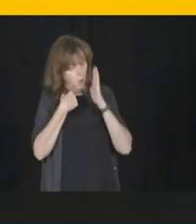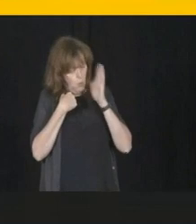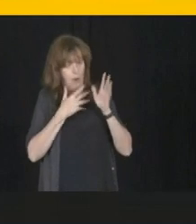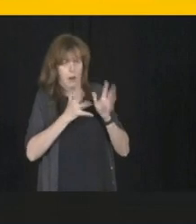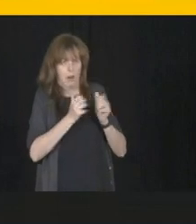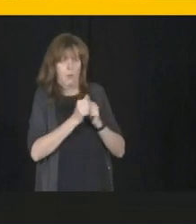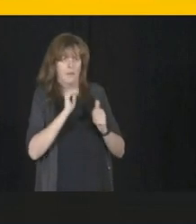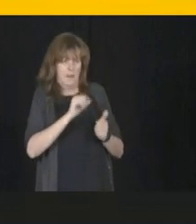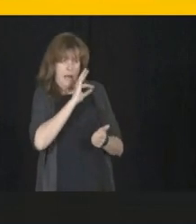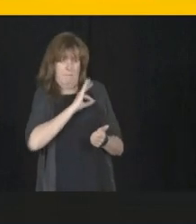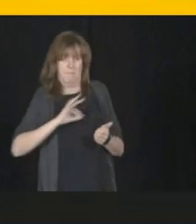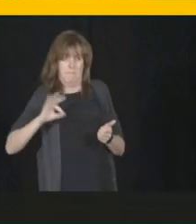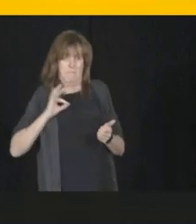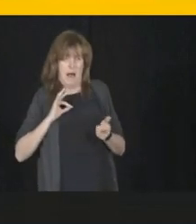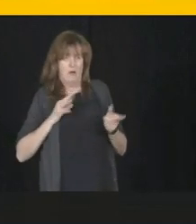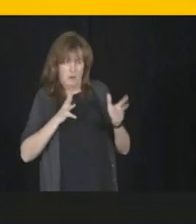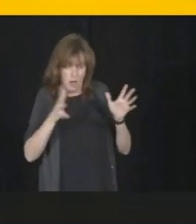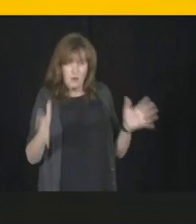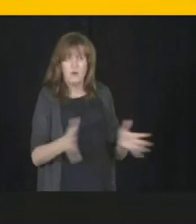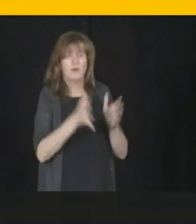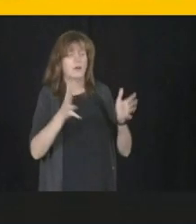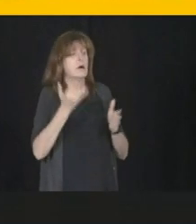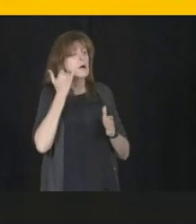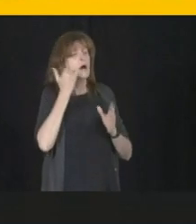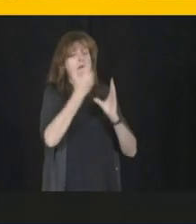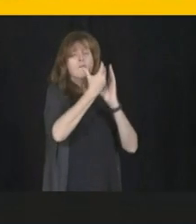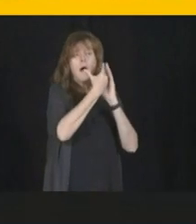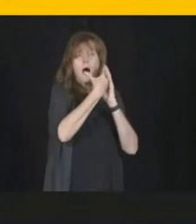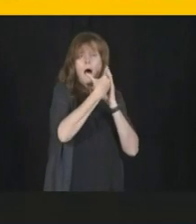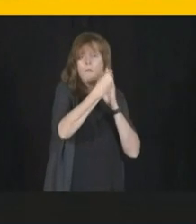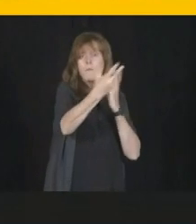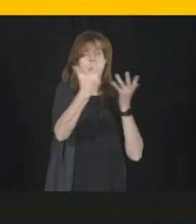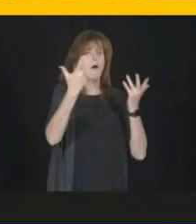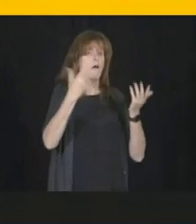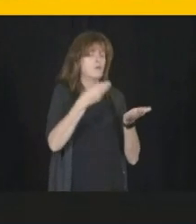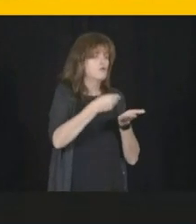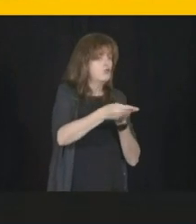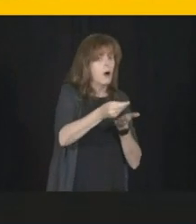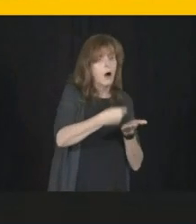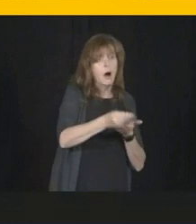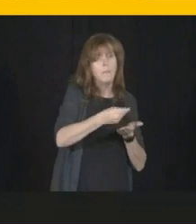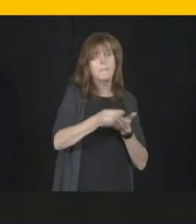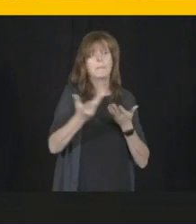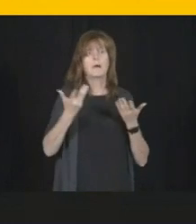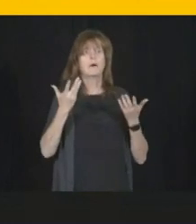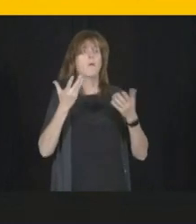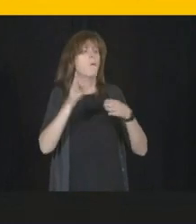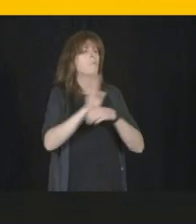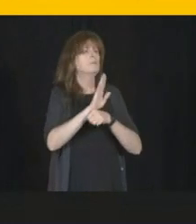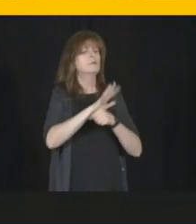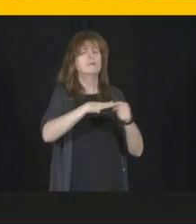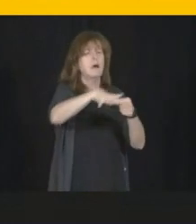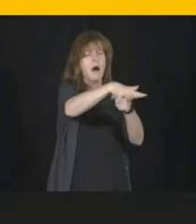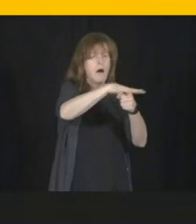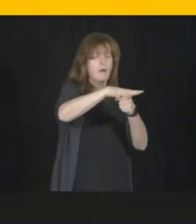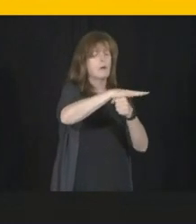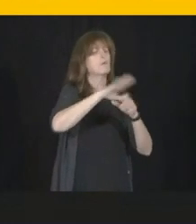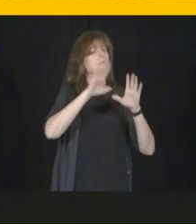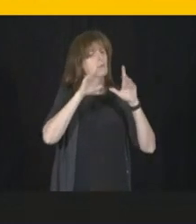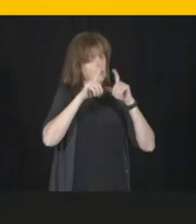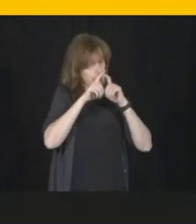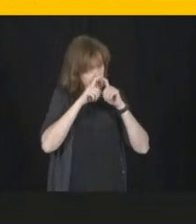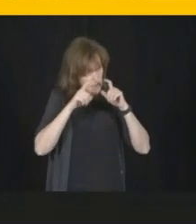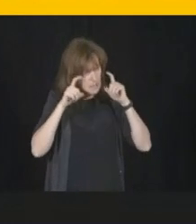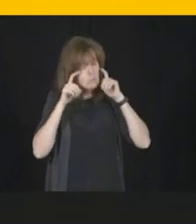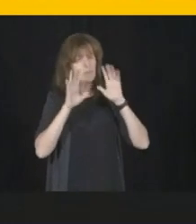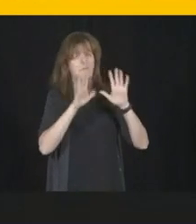moving forward. The numbers are going down, all because of the people of Ontario have followed the protocol. Okay. We'll wrap it there. Thank